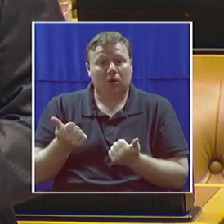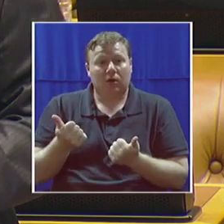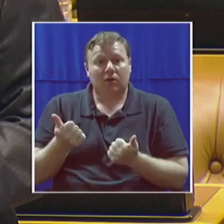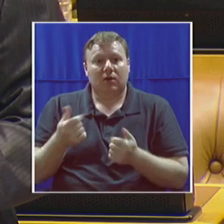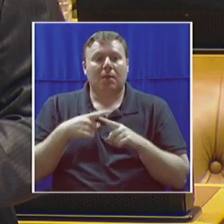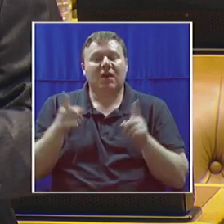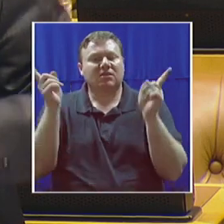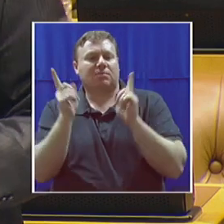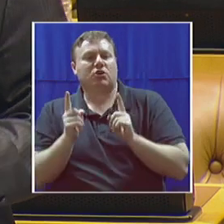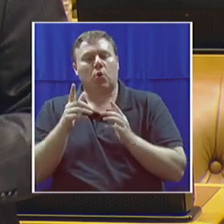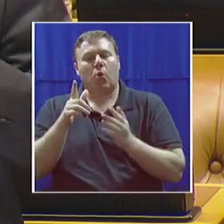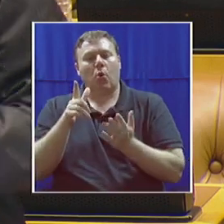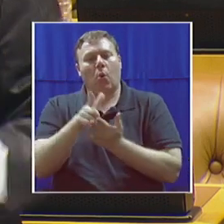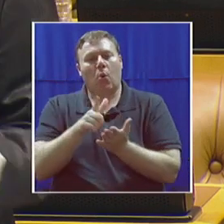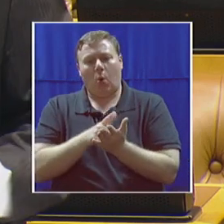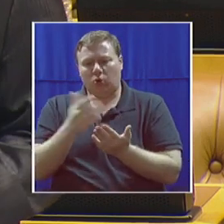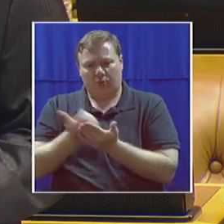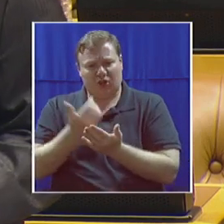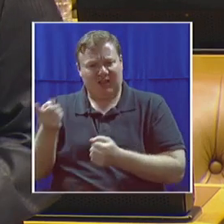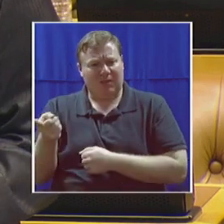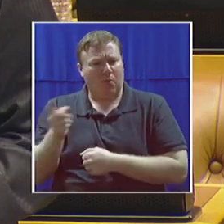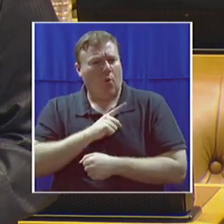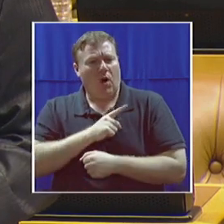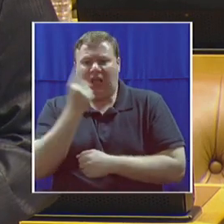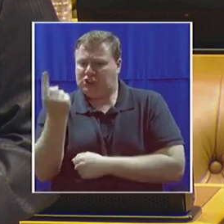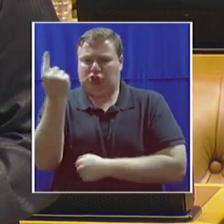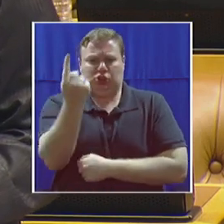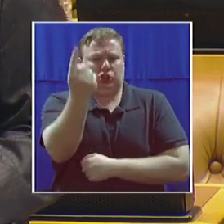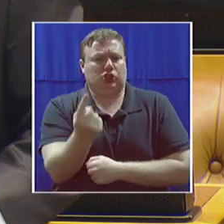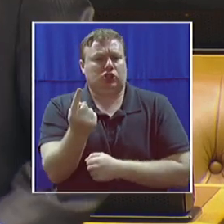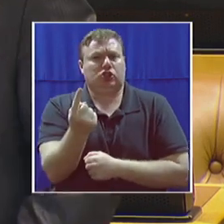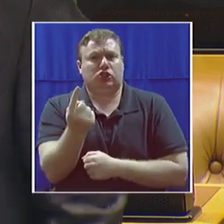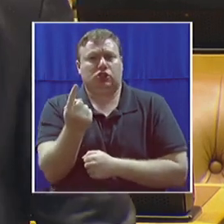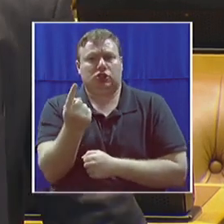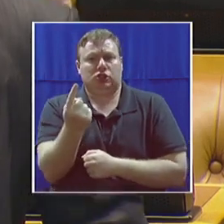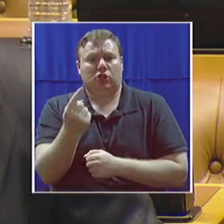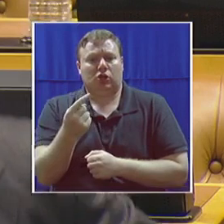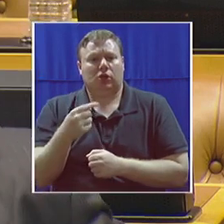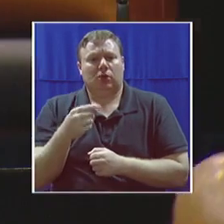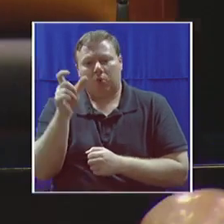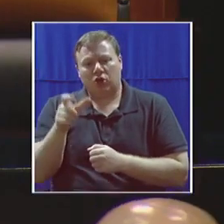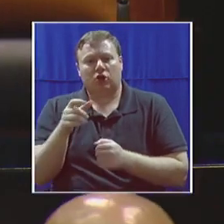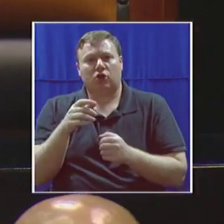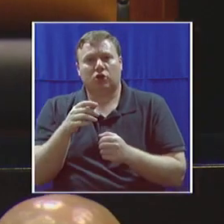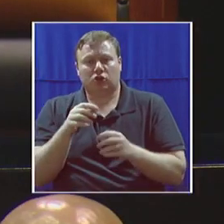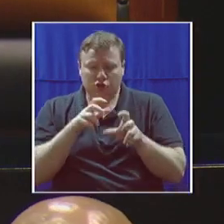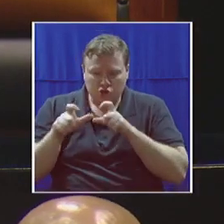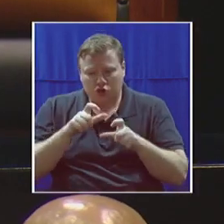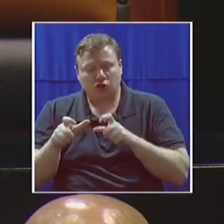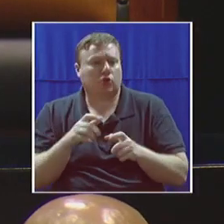special law to protect them because you can't regulate each and everything thank you thank